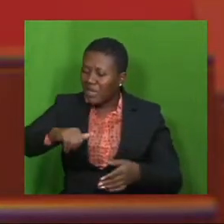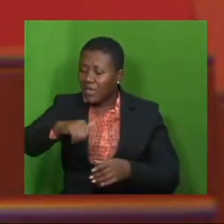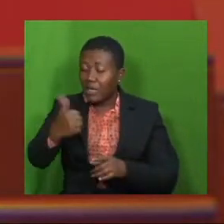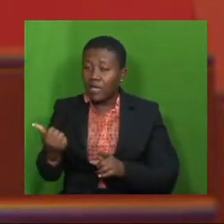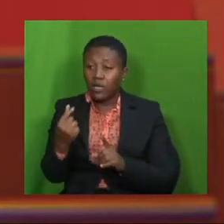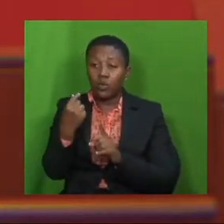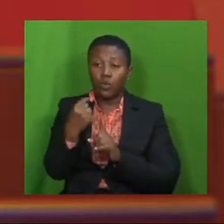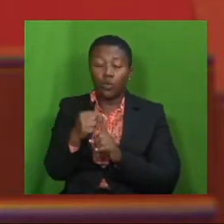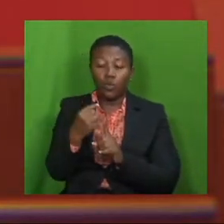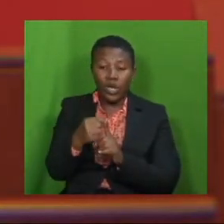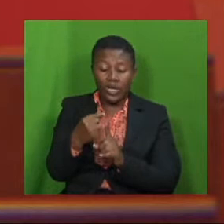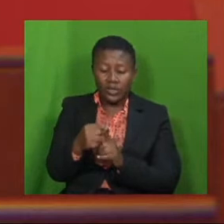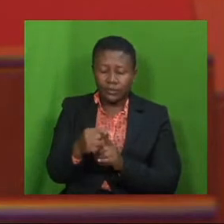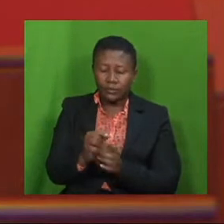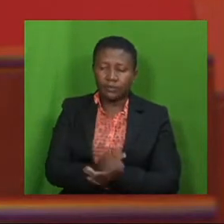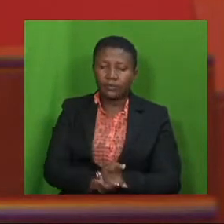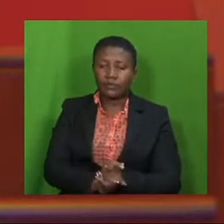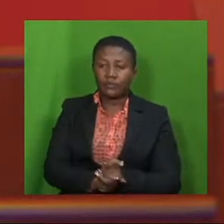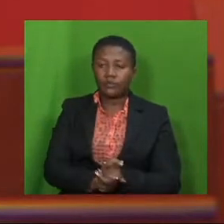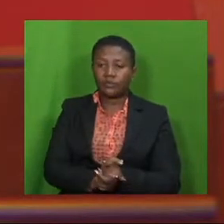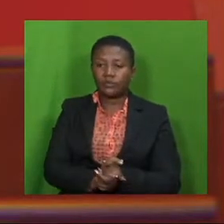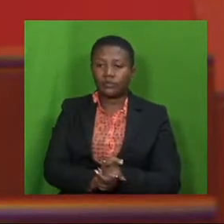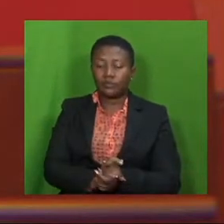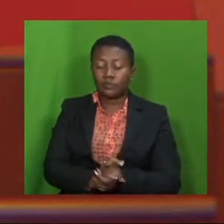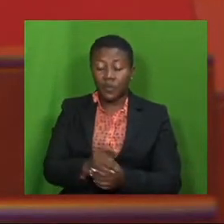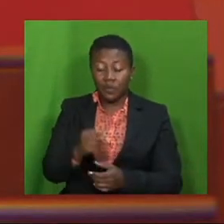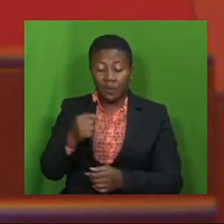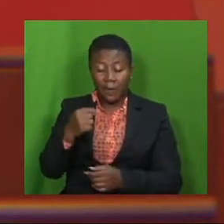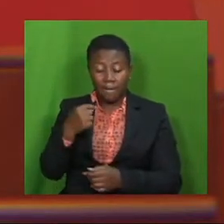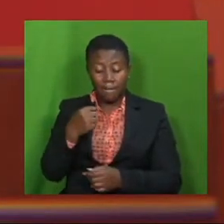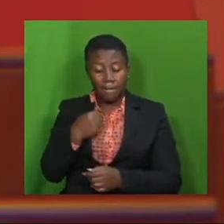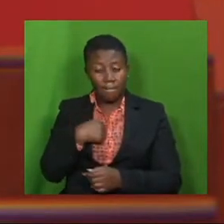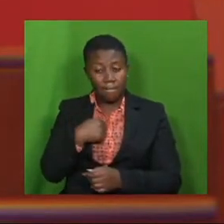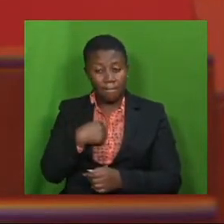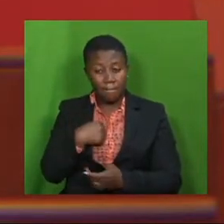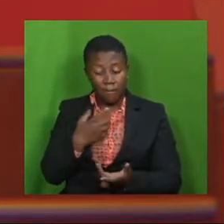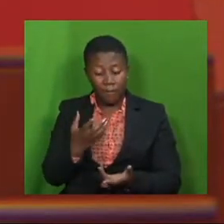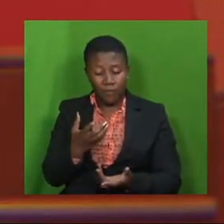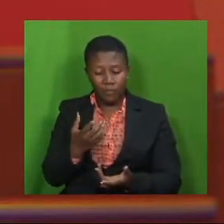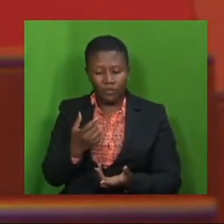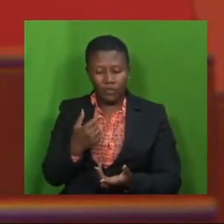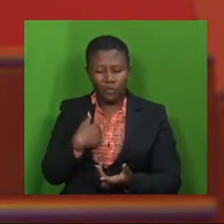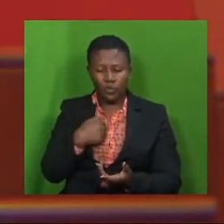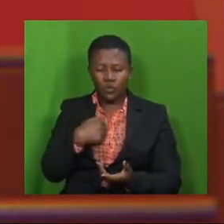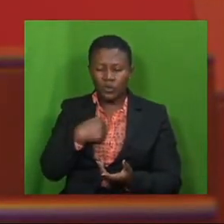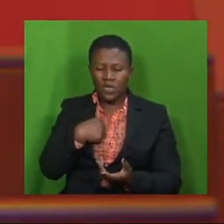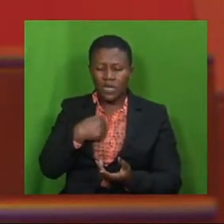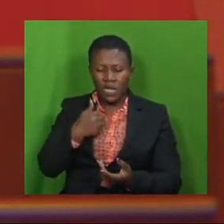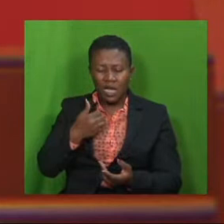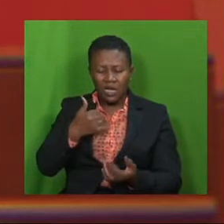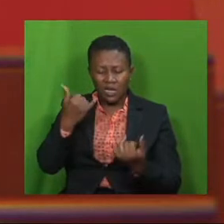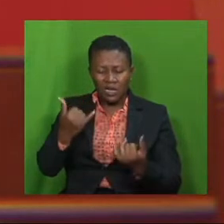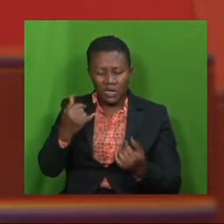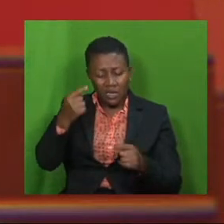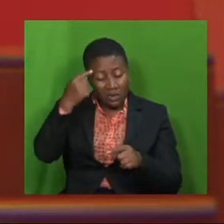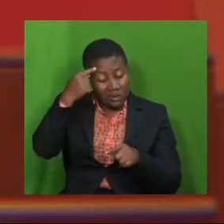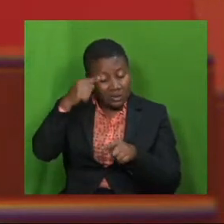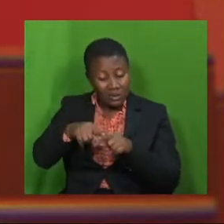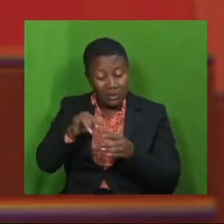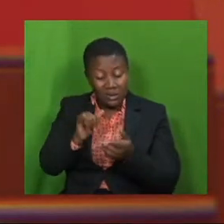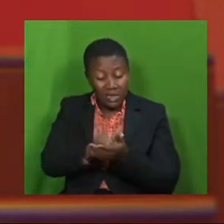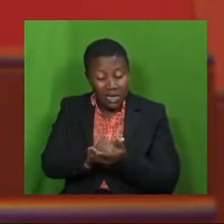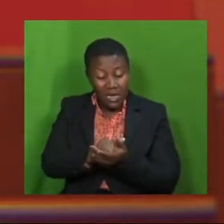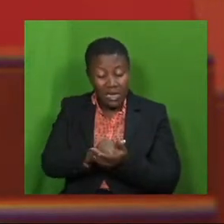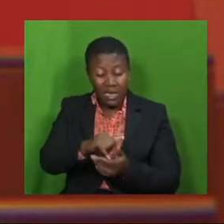thereto. I have accordingly come to the irresistible conclusion that a member who